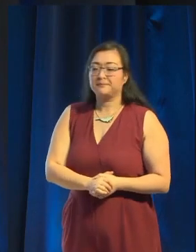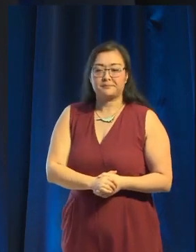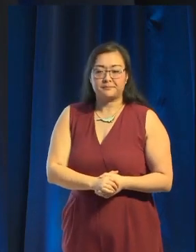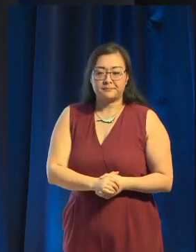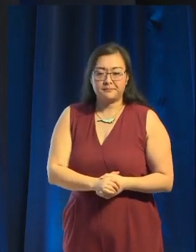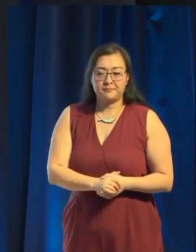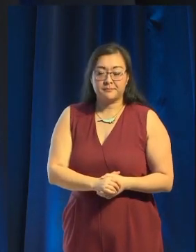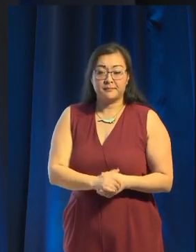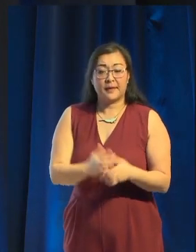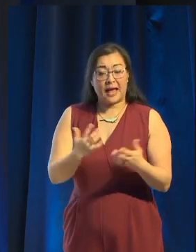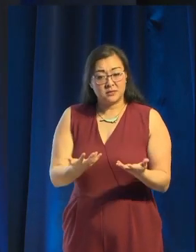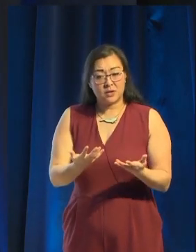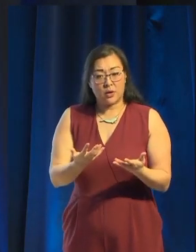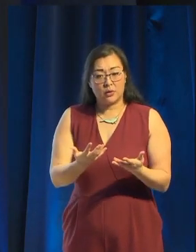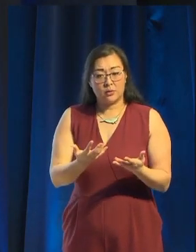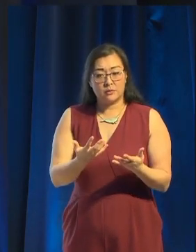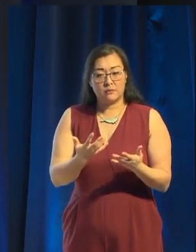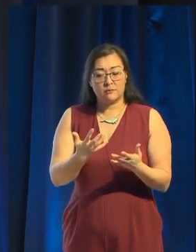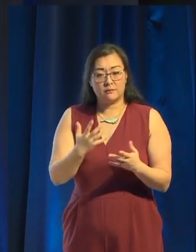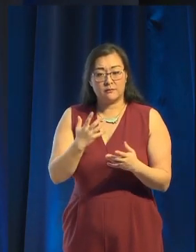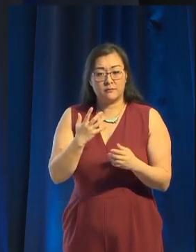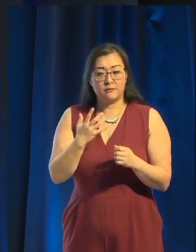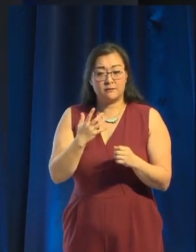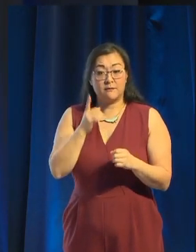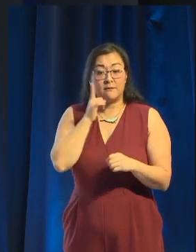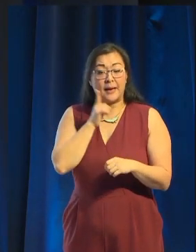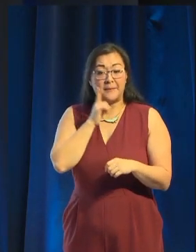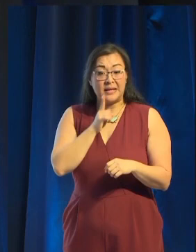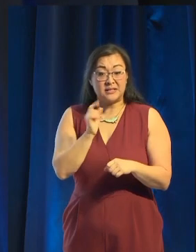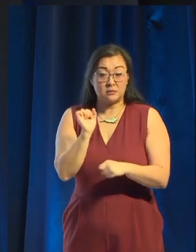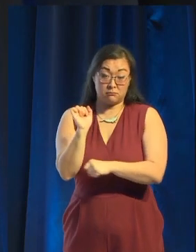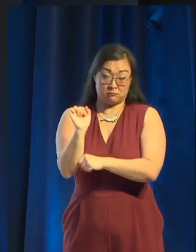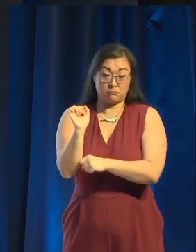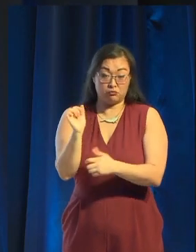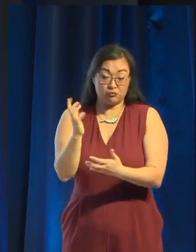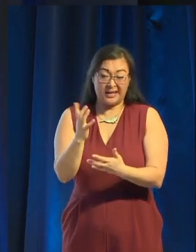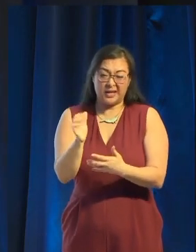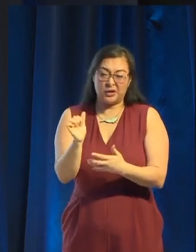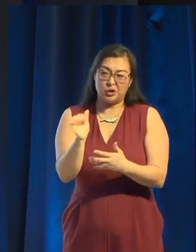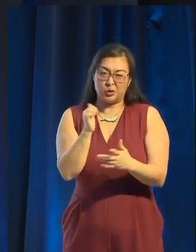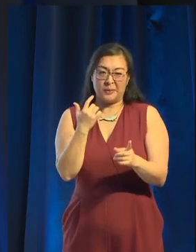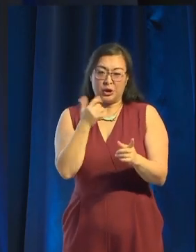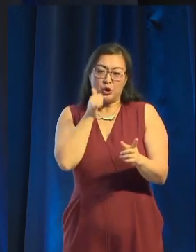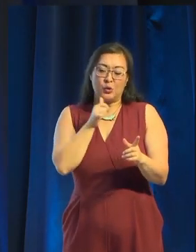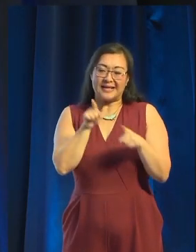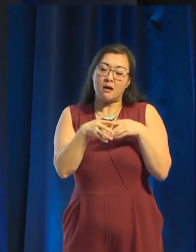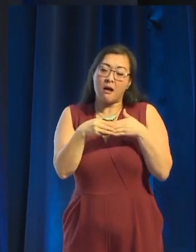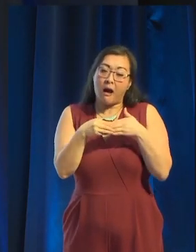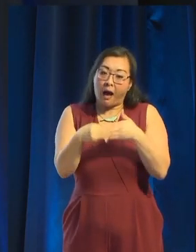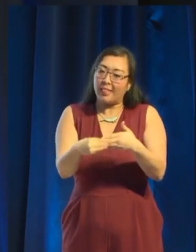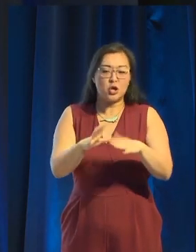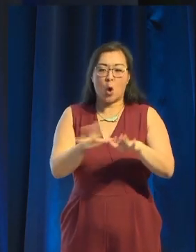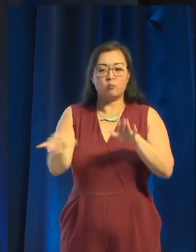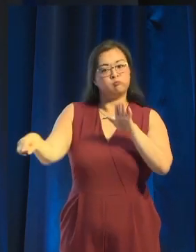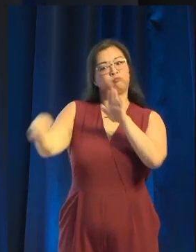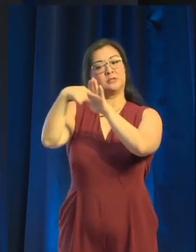feminism should be maybe regarded as a guideline rather than a principle that can be applied in